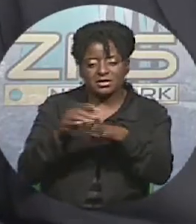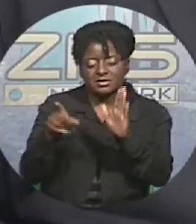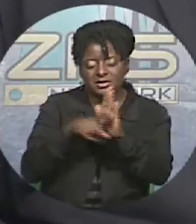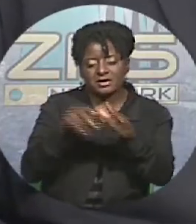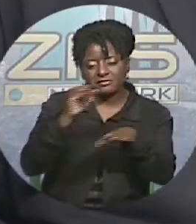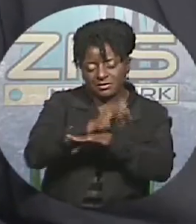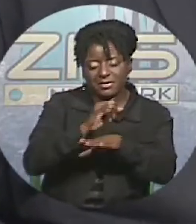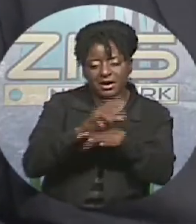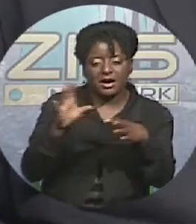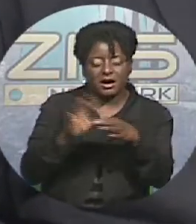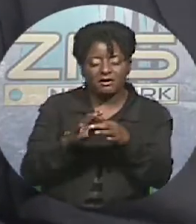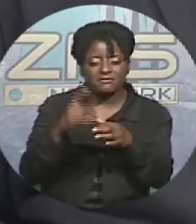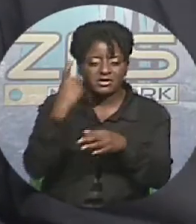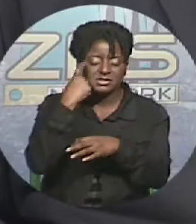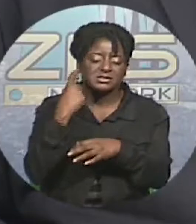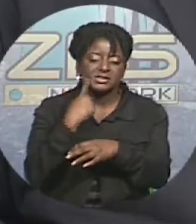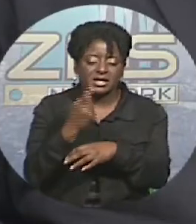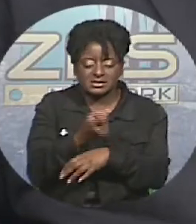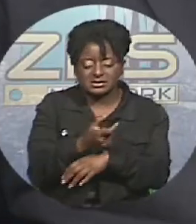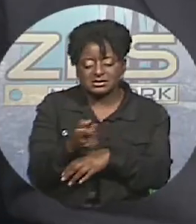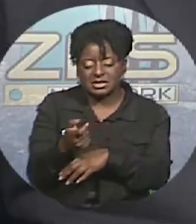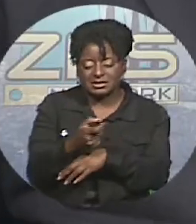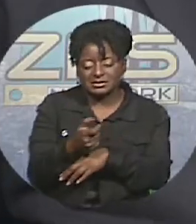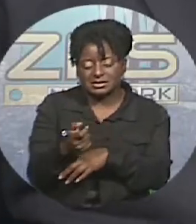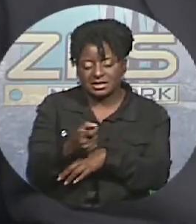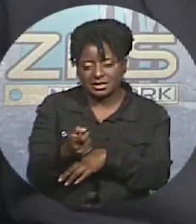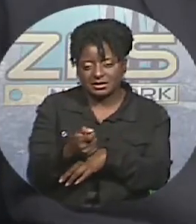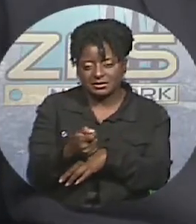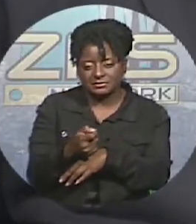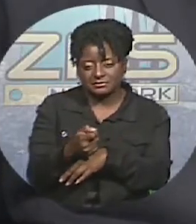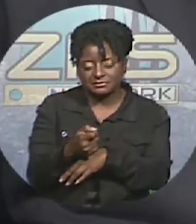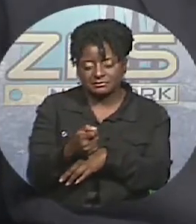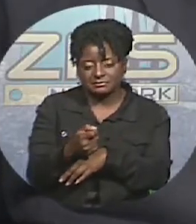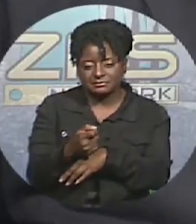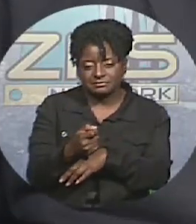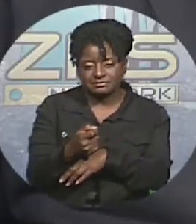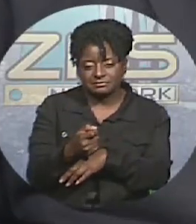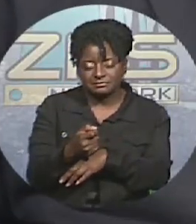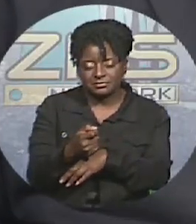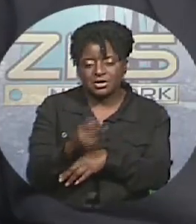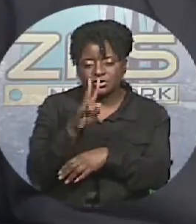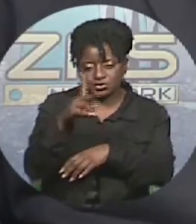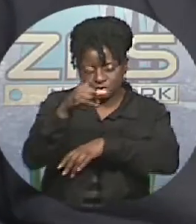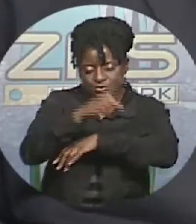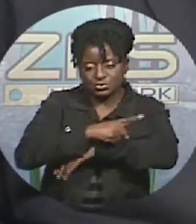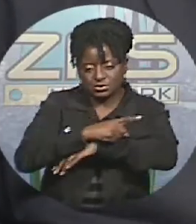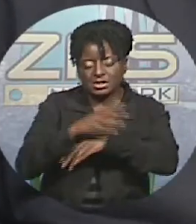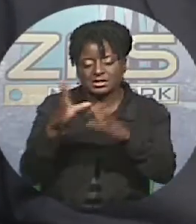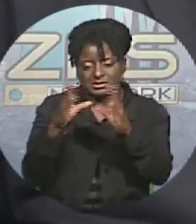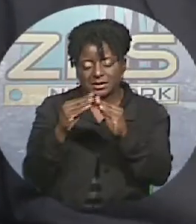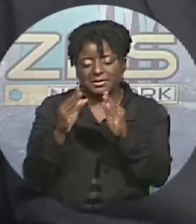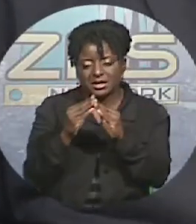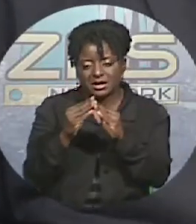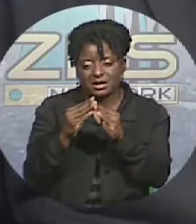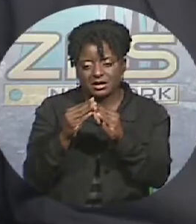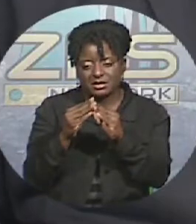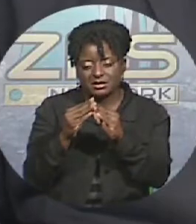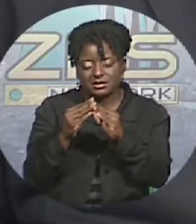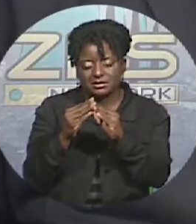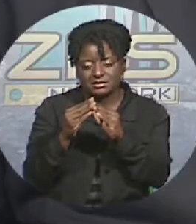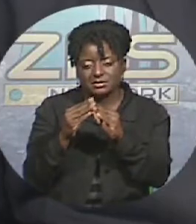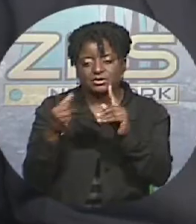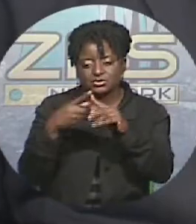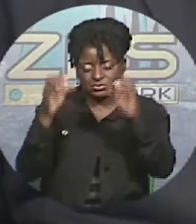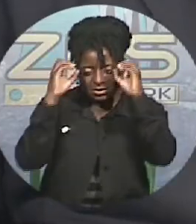called Overexposed and Underprepared. And as LaDawn Davis tells us tonight, the two-day seminar, which seeks to educate young